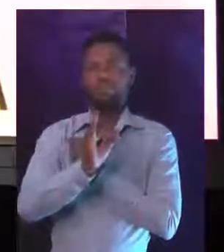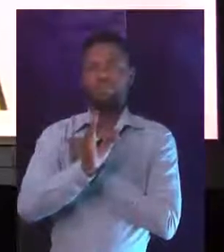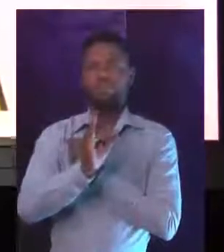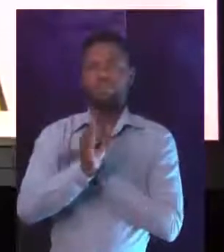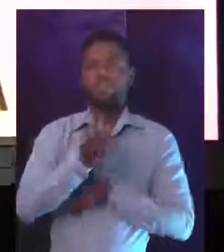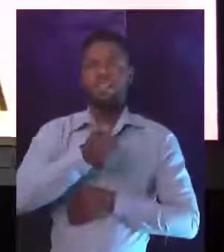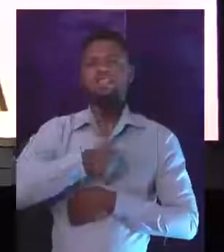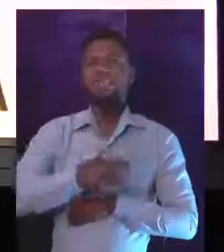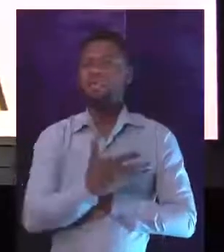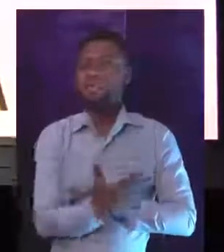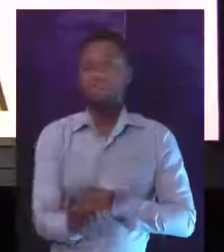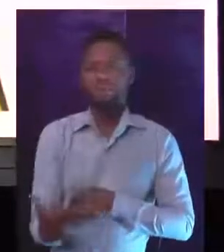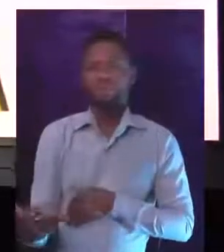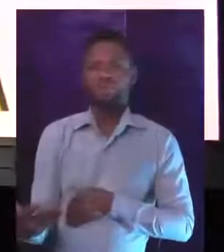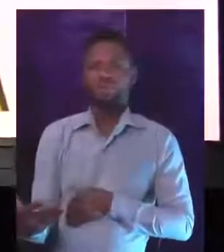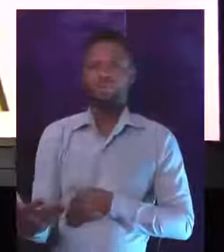is